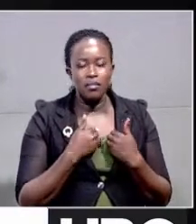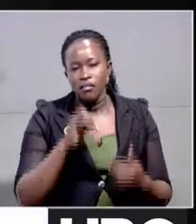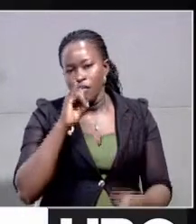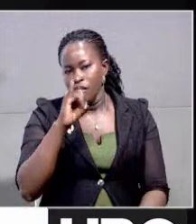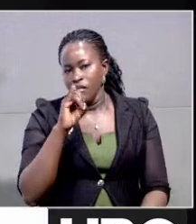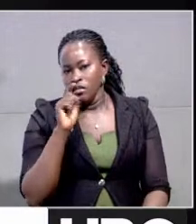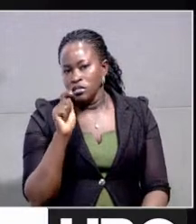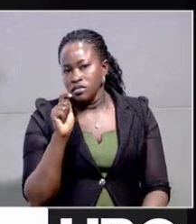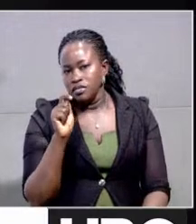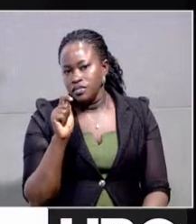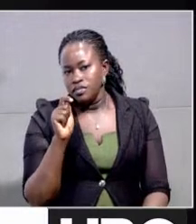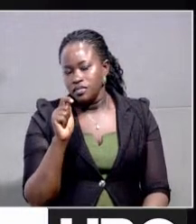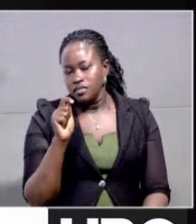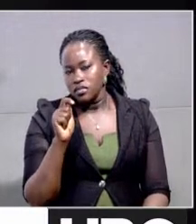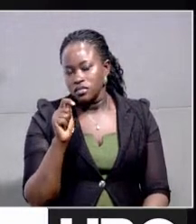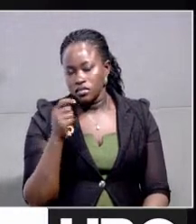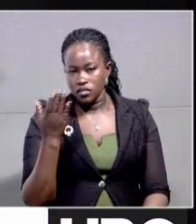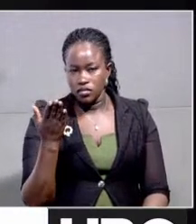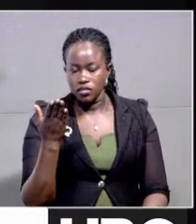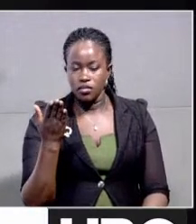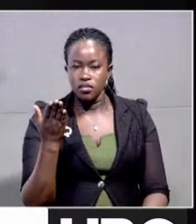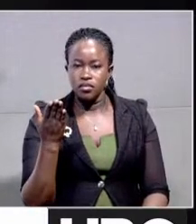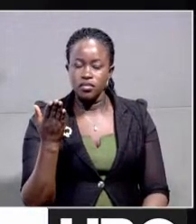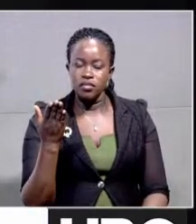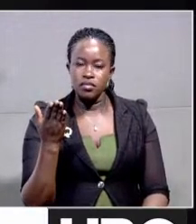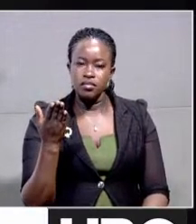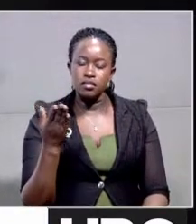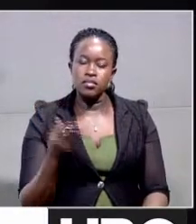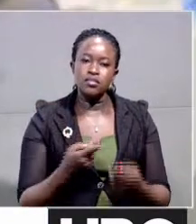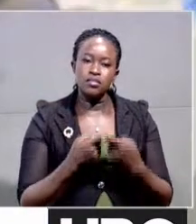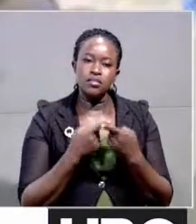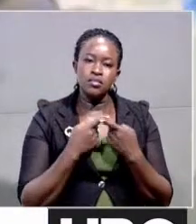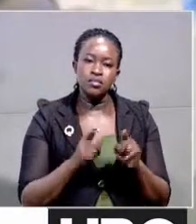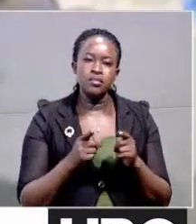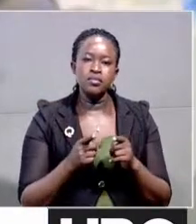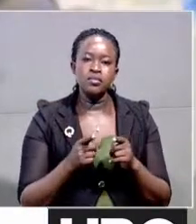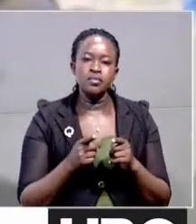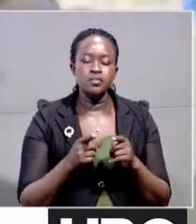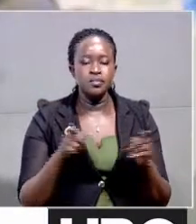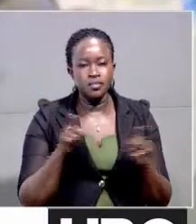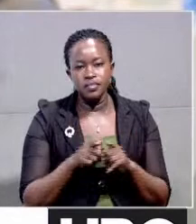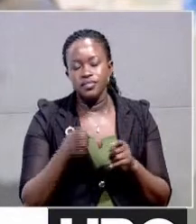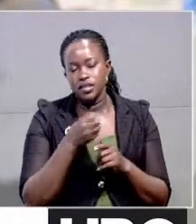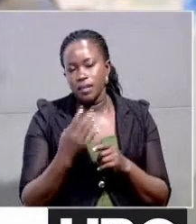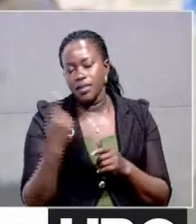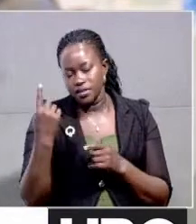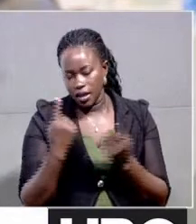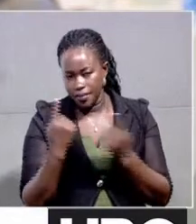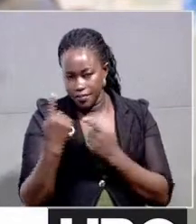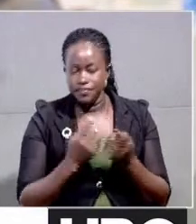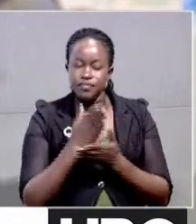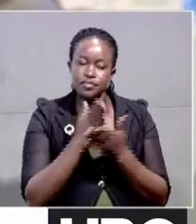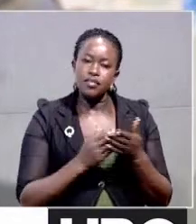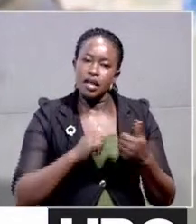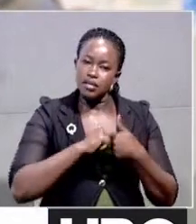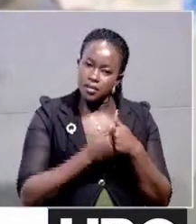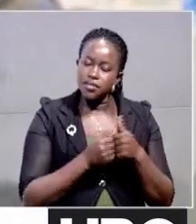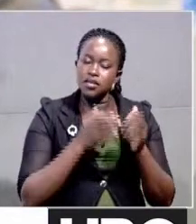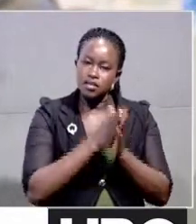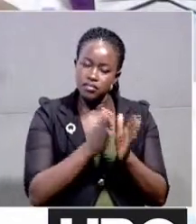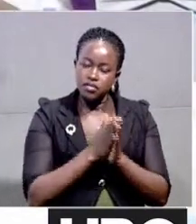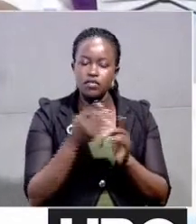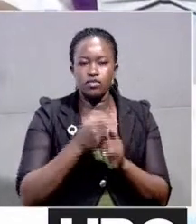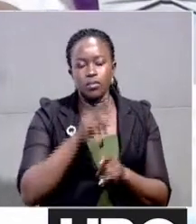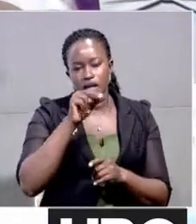IT again is a little bit dominated by men, but it's the numbers are coming up slowly. Some of the challenges highlighted by